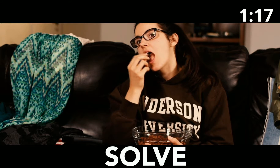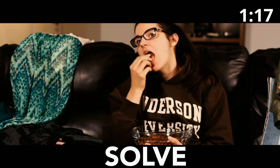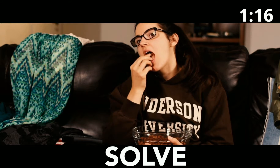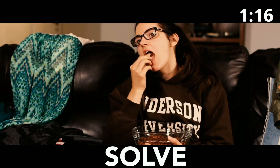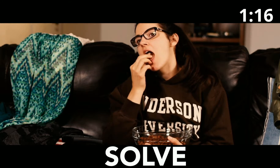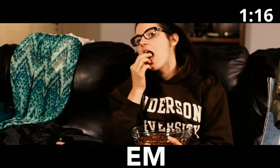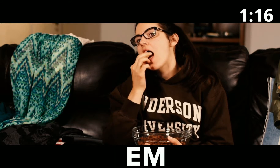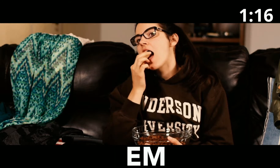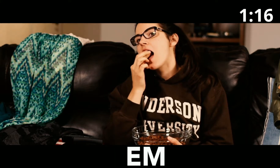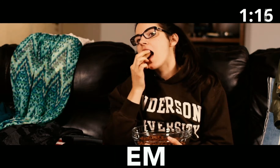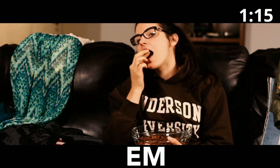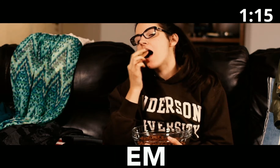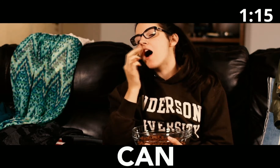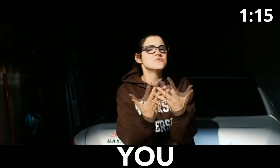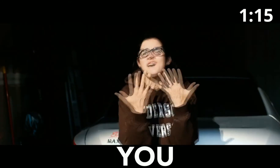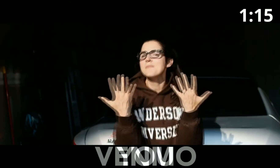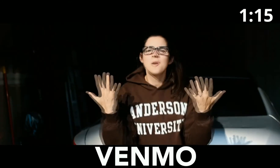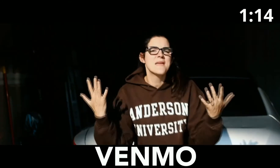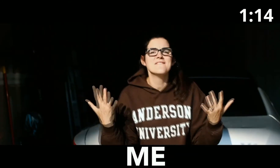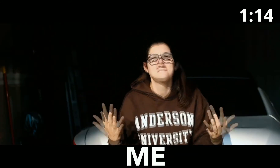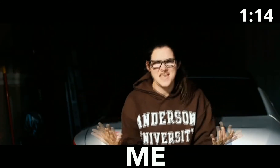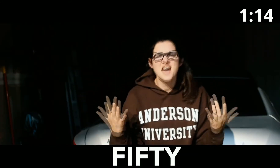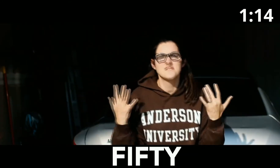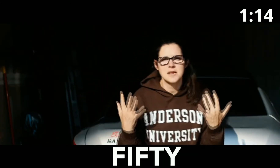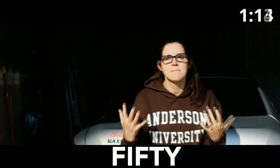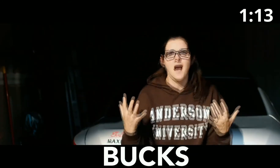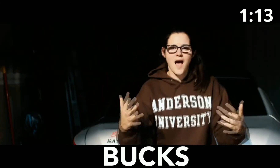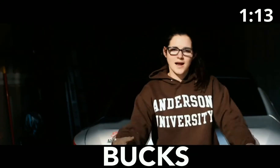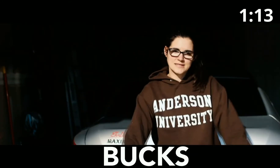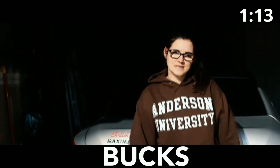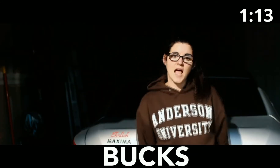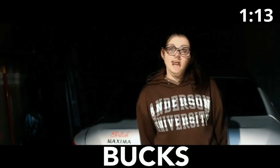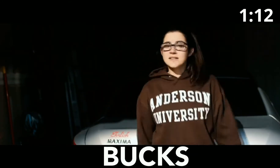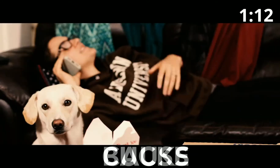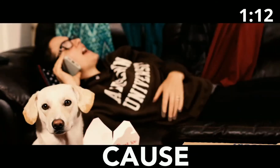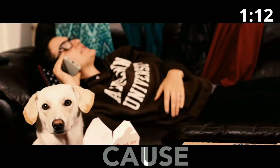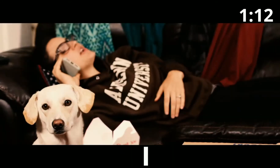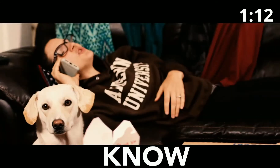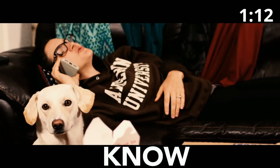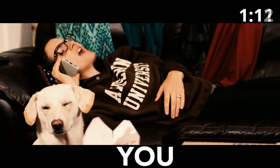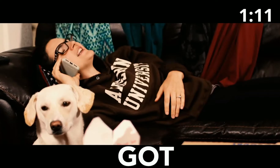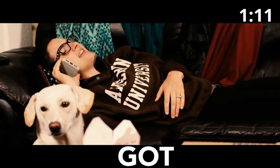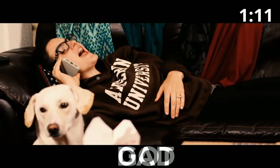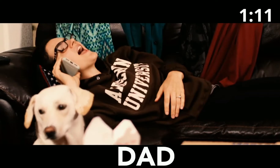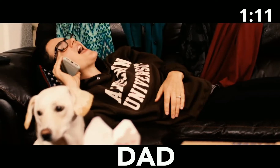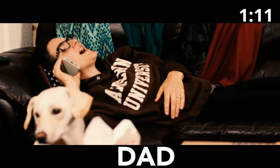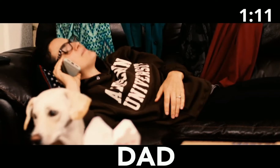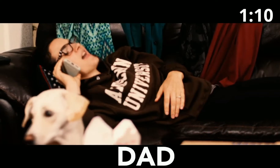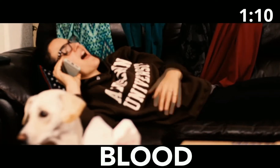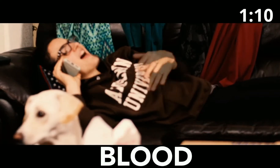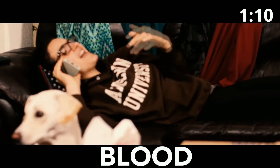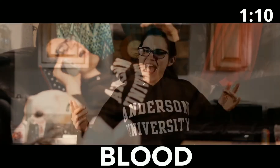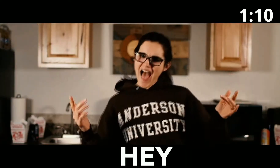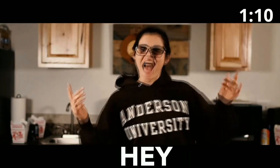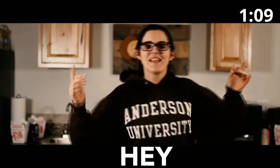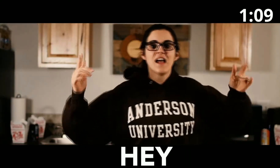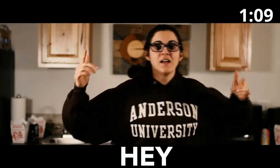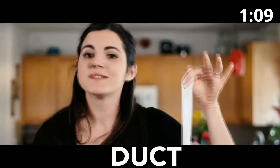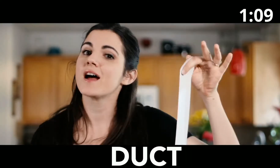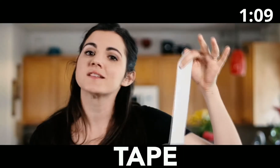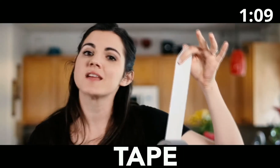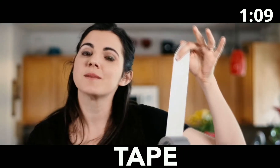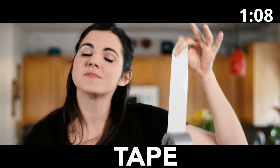can solve them. Can you Venmo me $50? 'Cause I know you got dad blood.